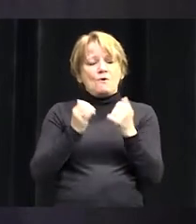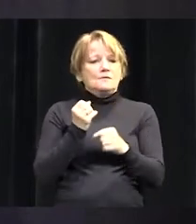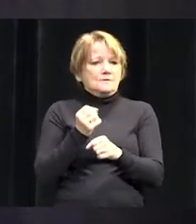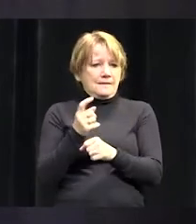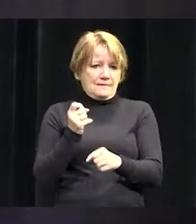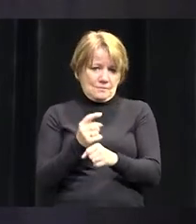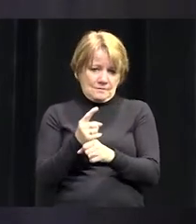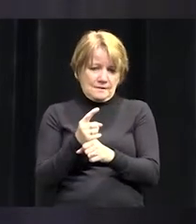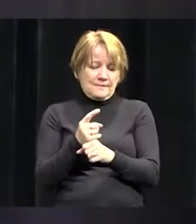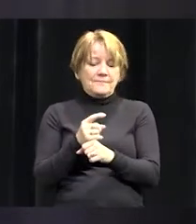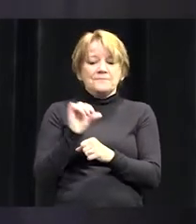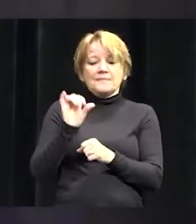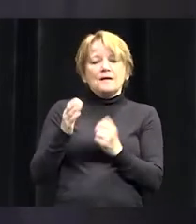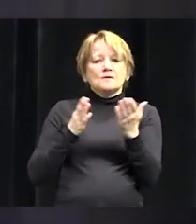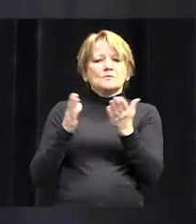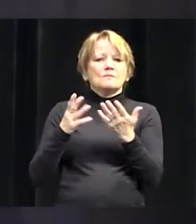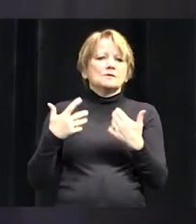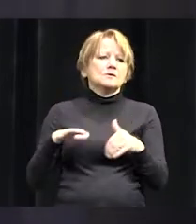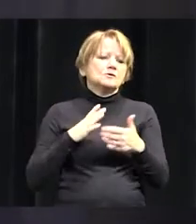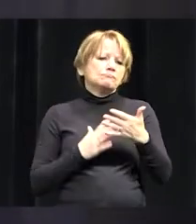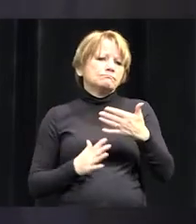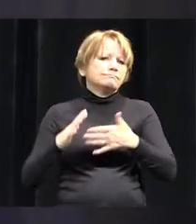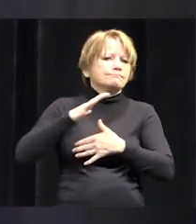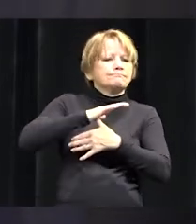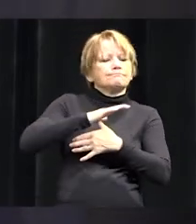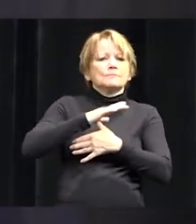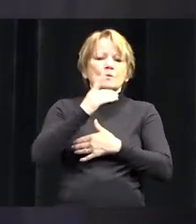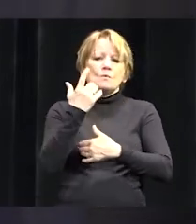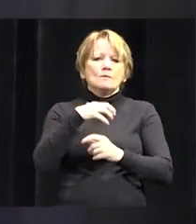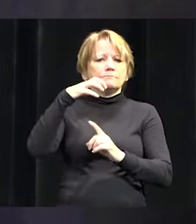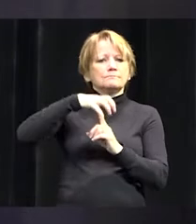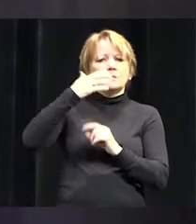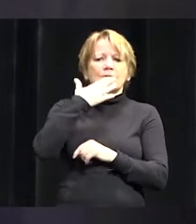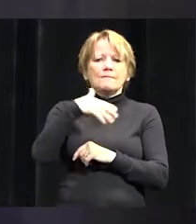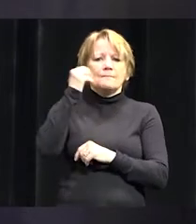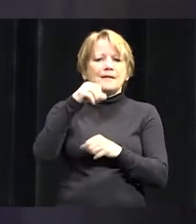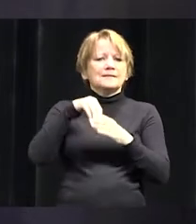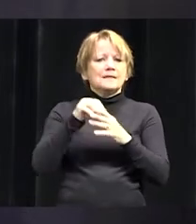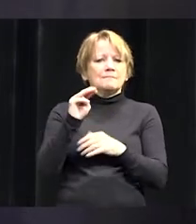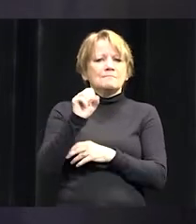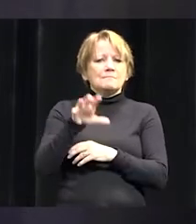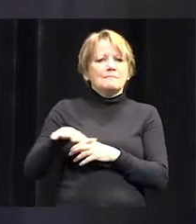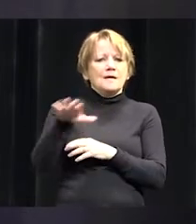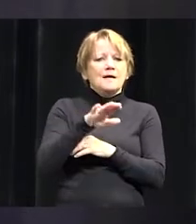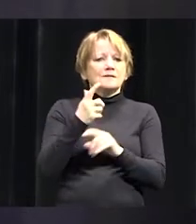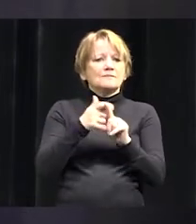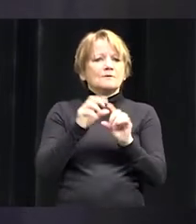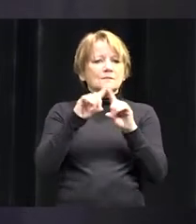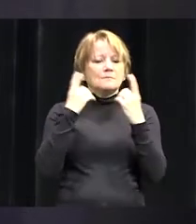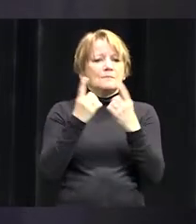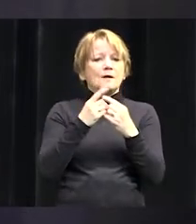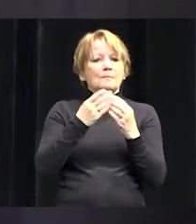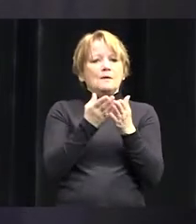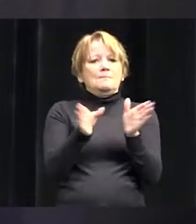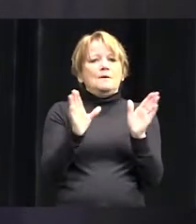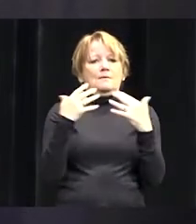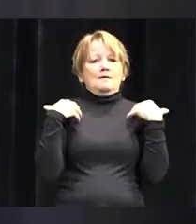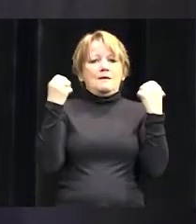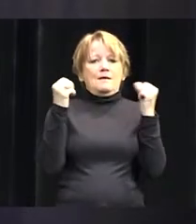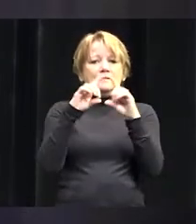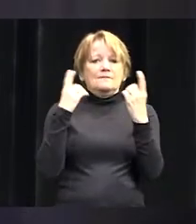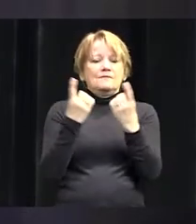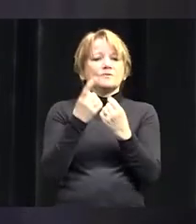annually the service is highly rated as one of the best in massachusetts by the department of public health